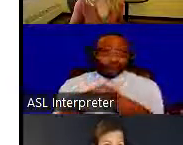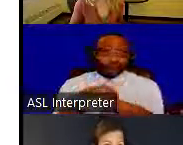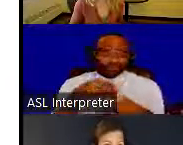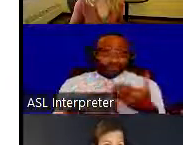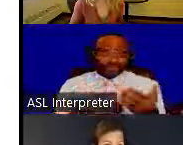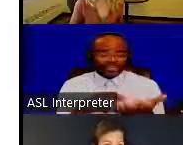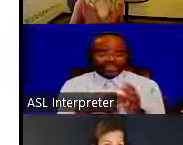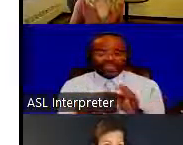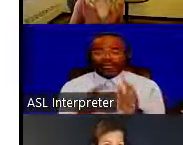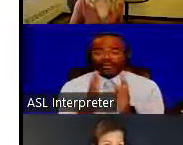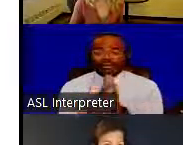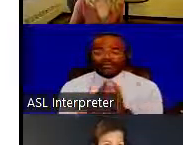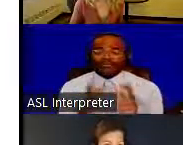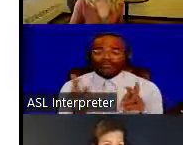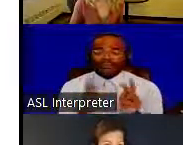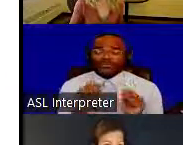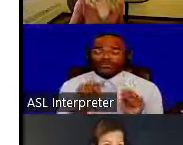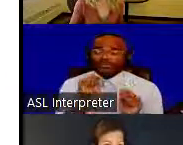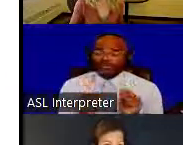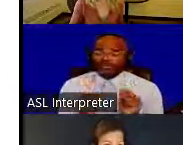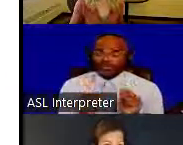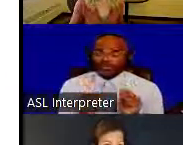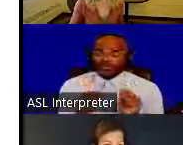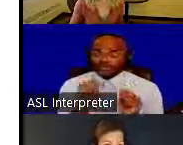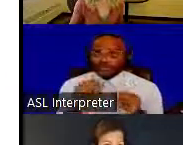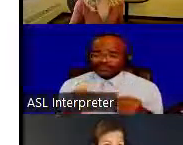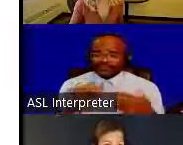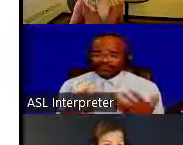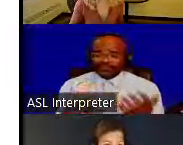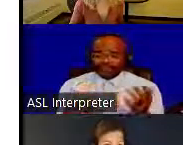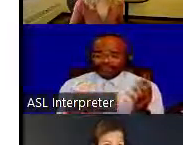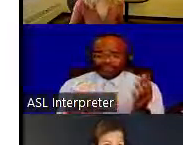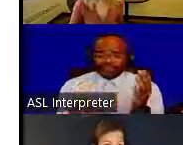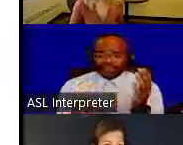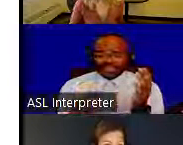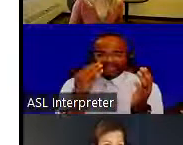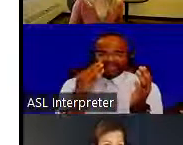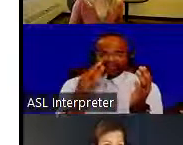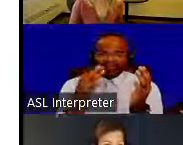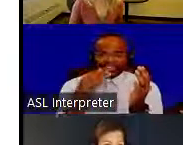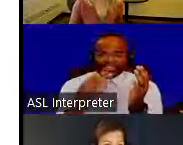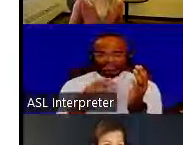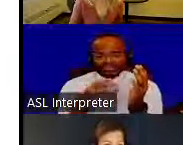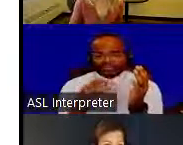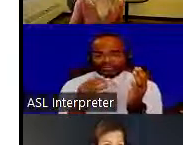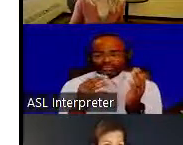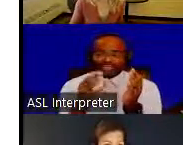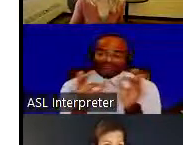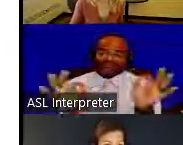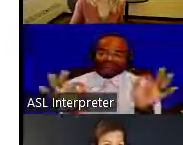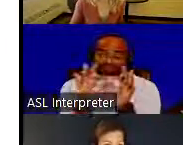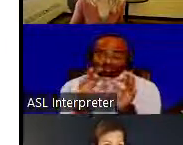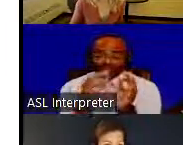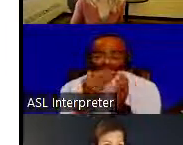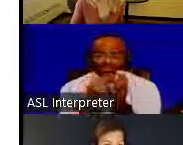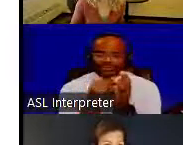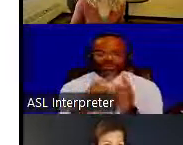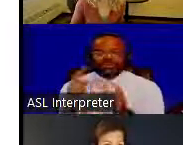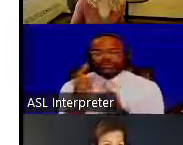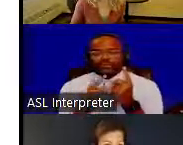ask people not just to brainstorm information that is valuable, but we also get them thinking